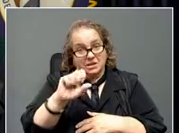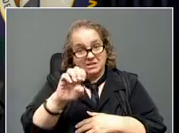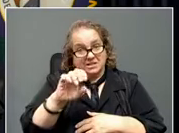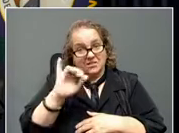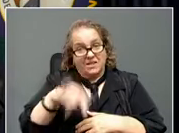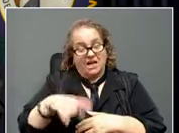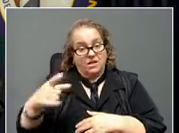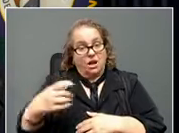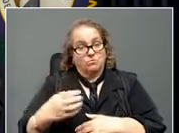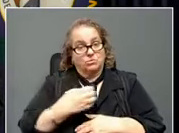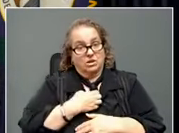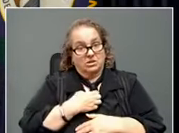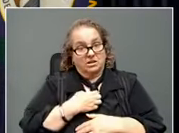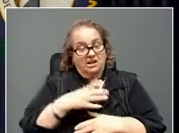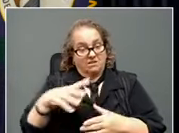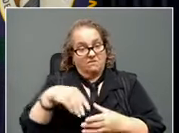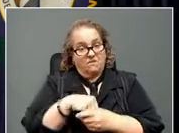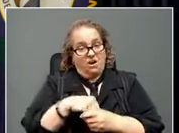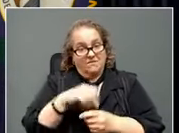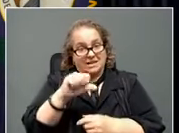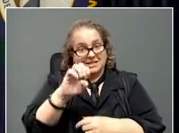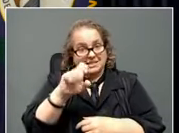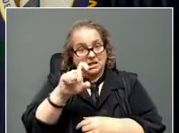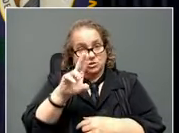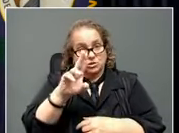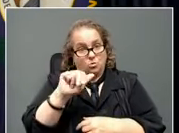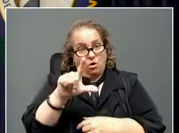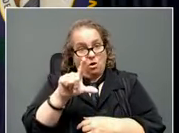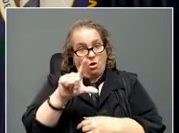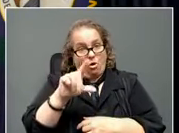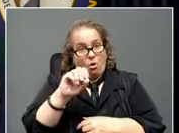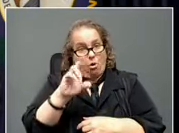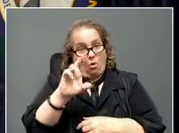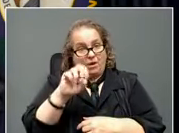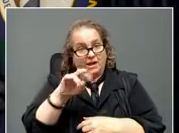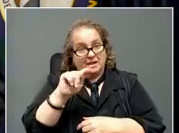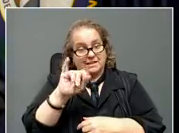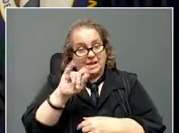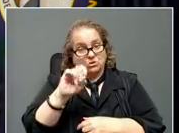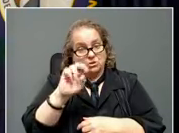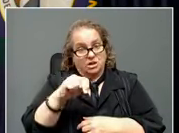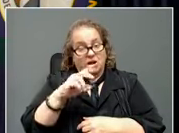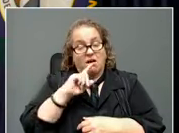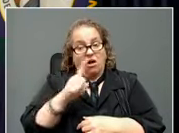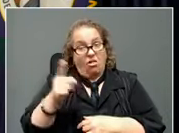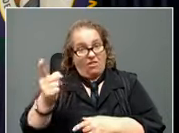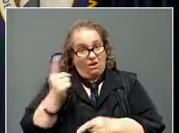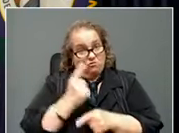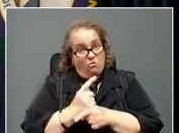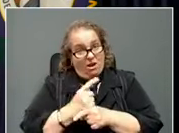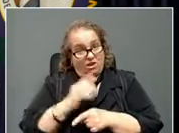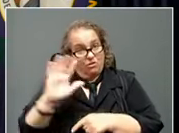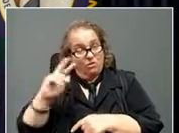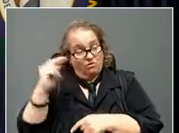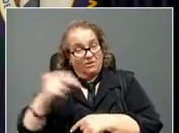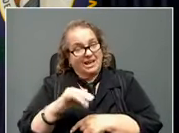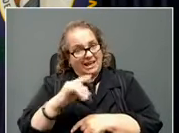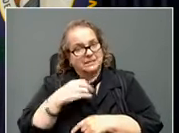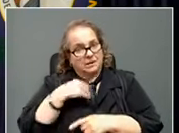involve sexual orientation, and are they correct in their claim that it has been waived in the